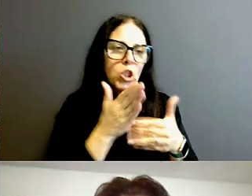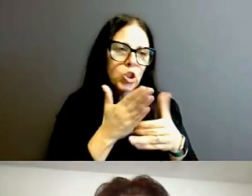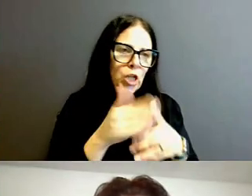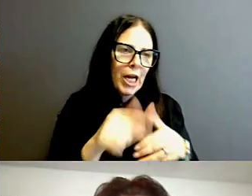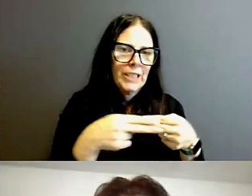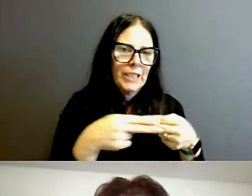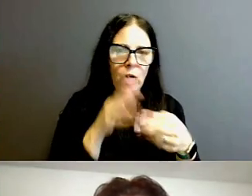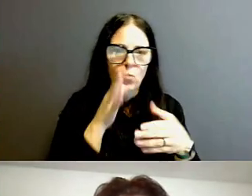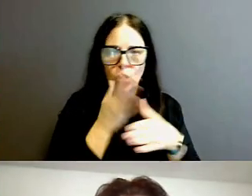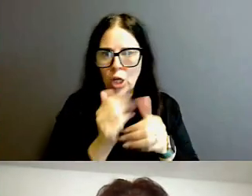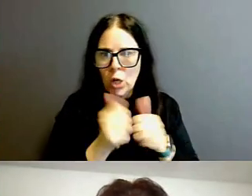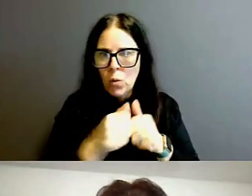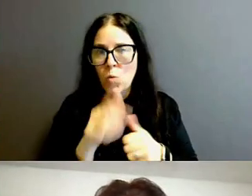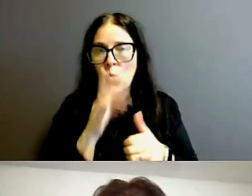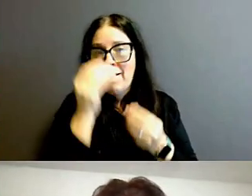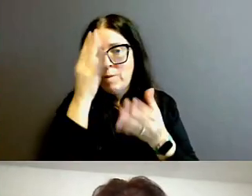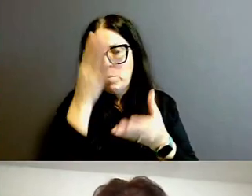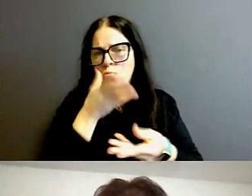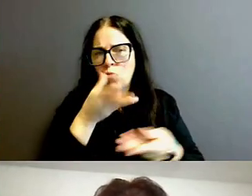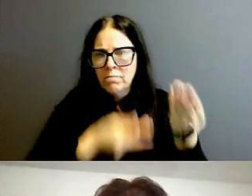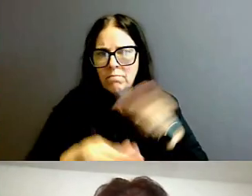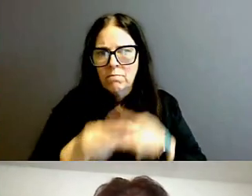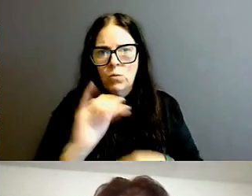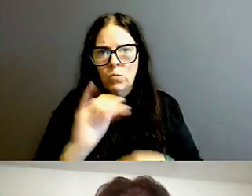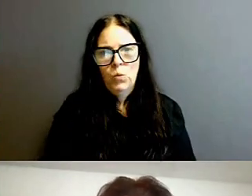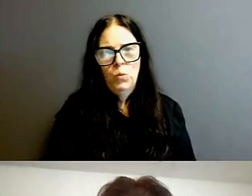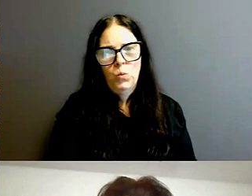the information afterwards as well.